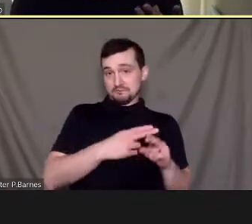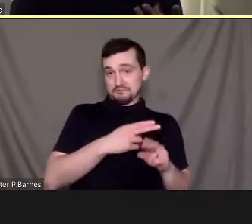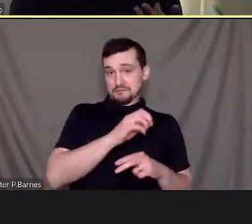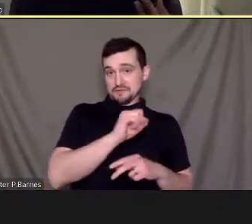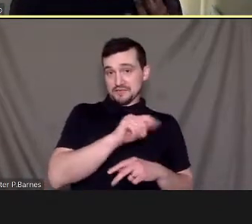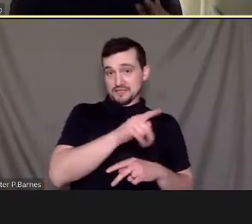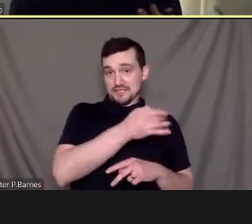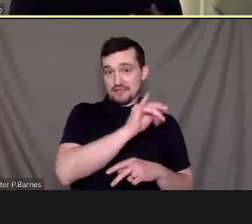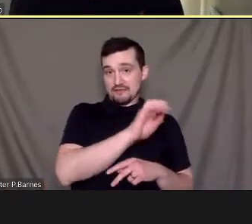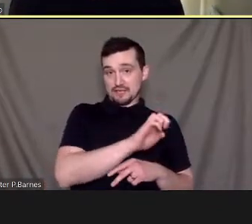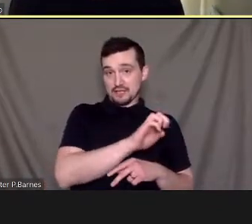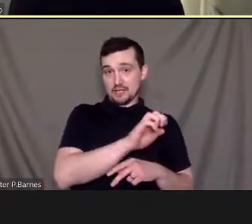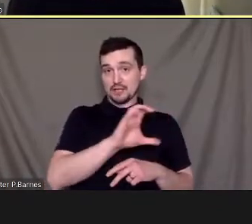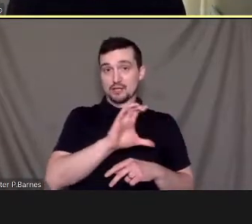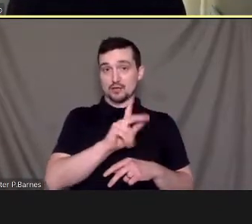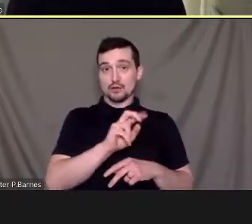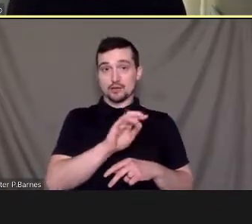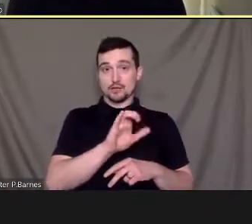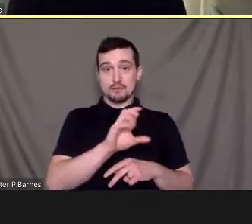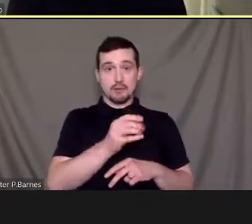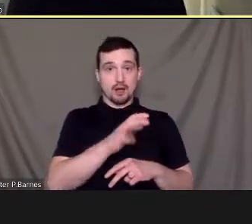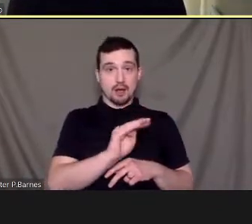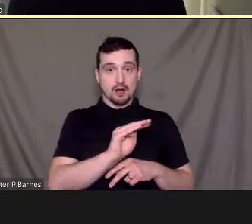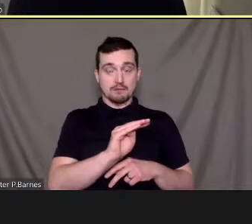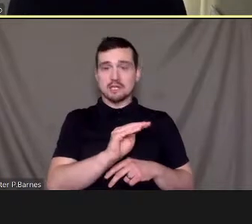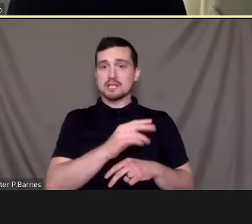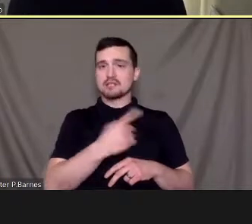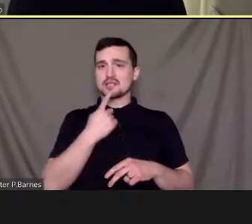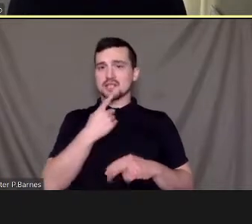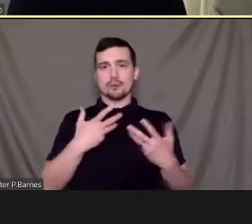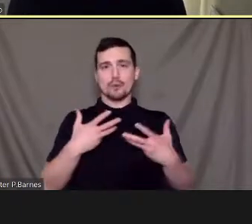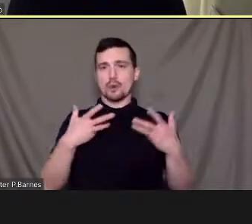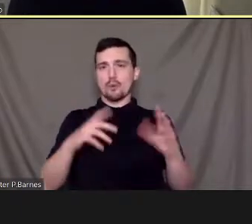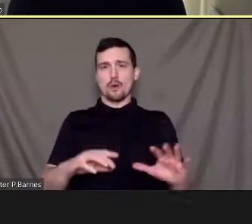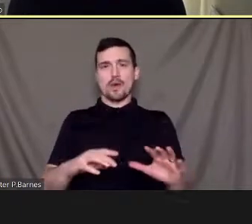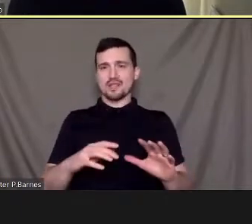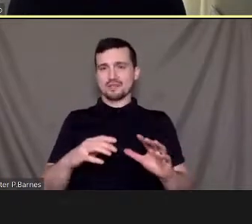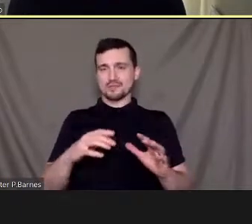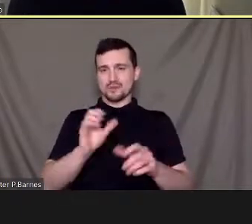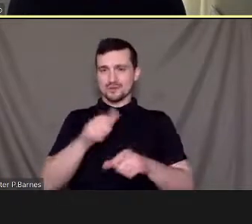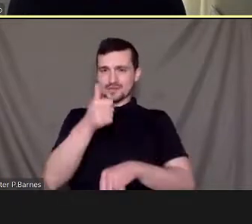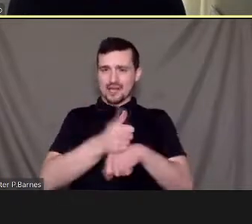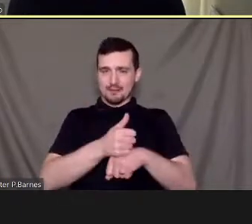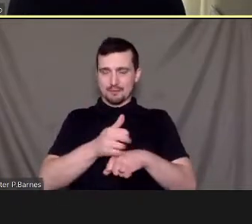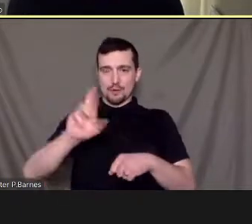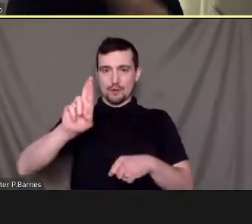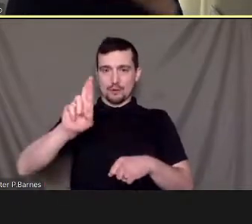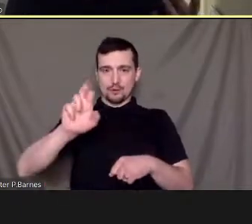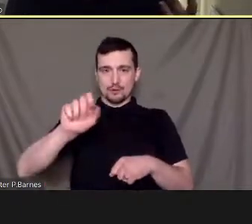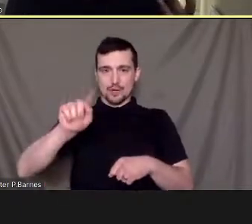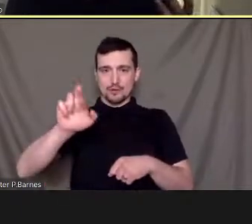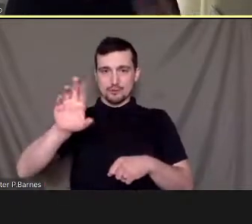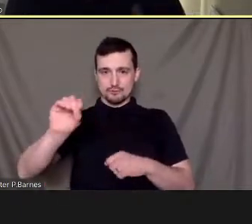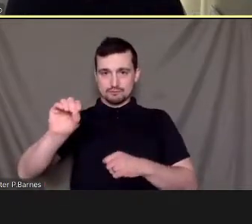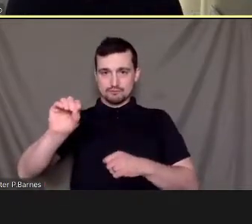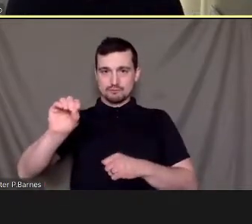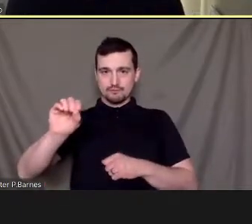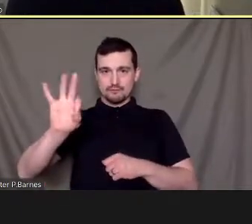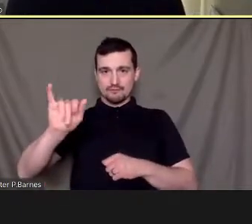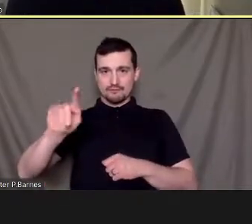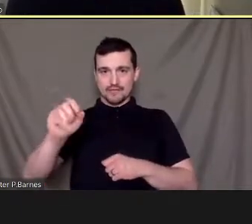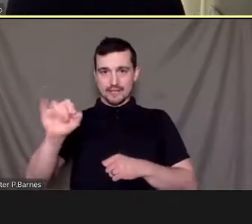impression that we're retrofitting. This idea that the student comes to